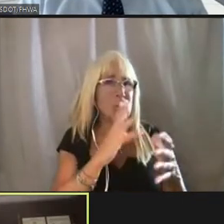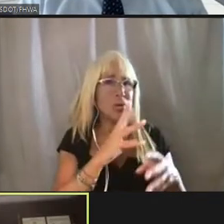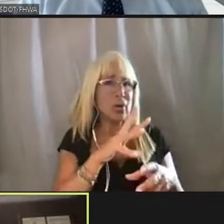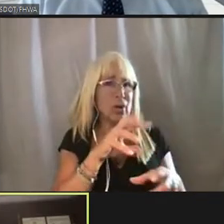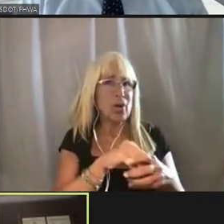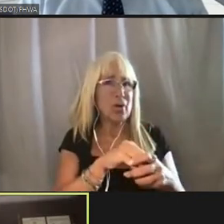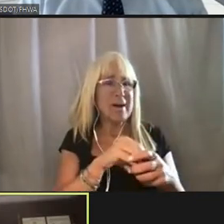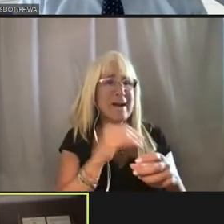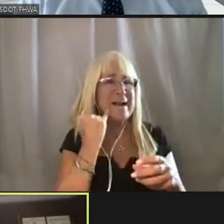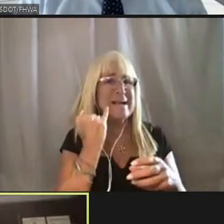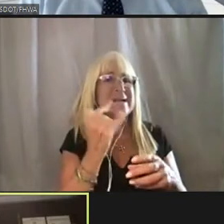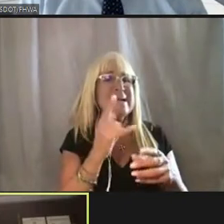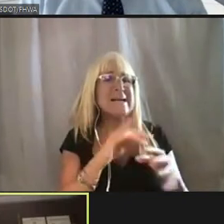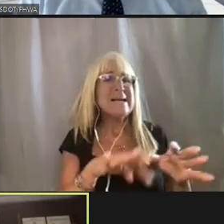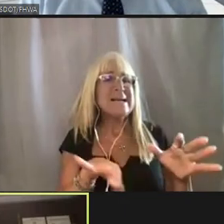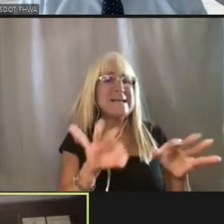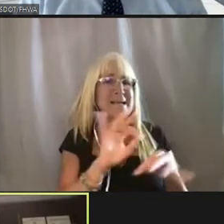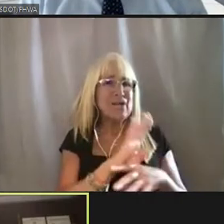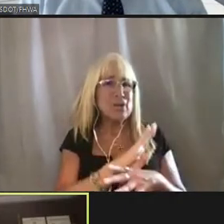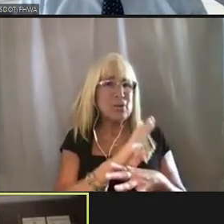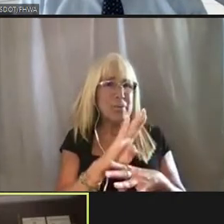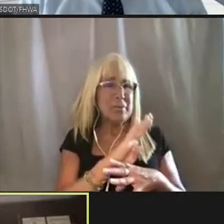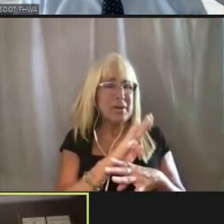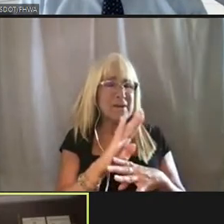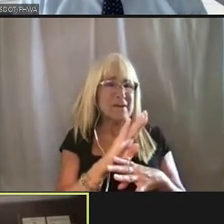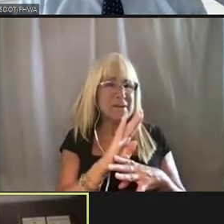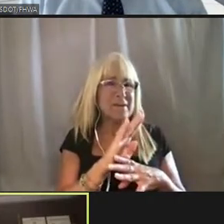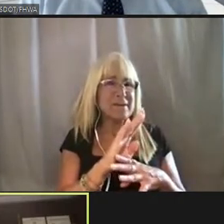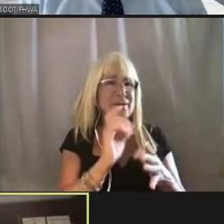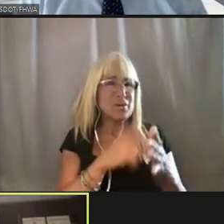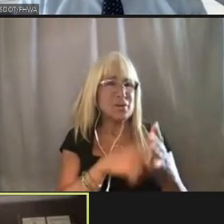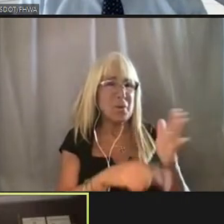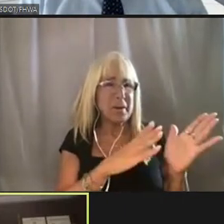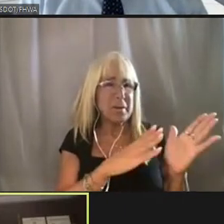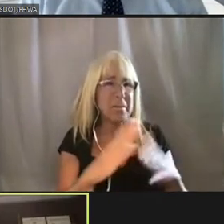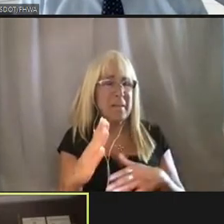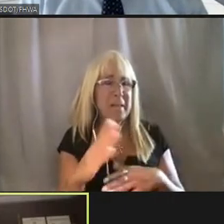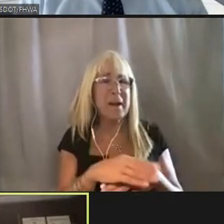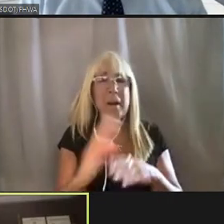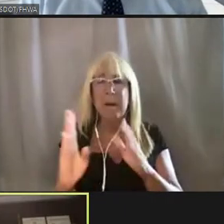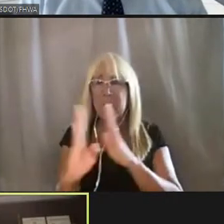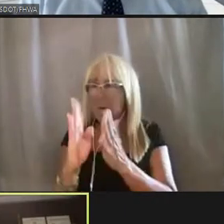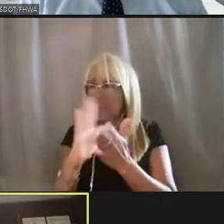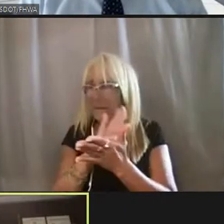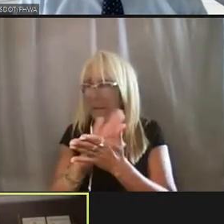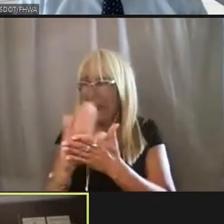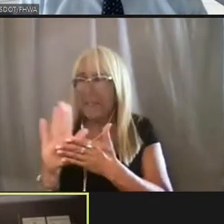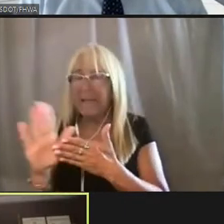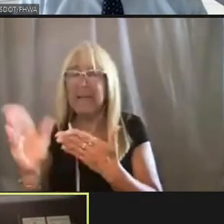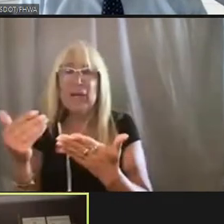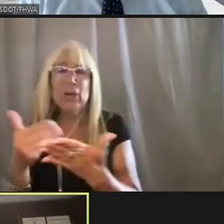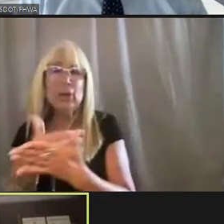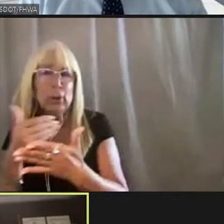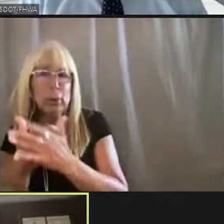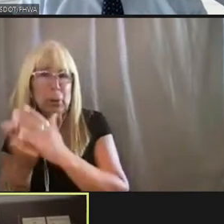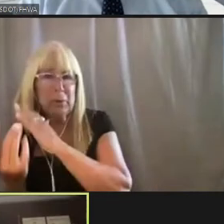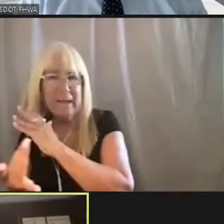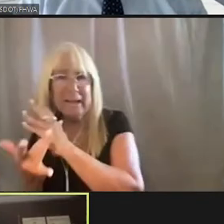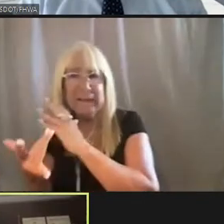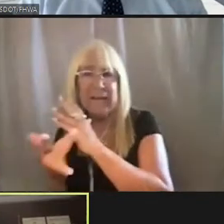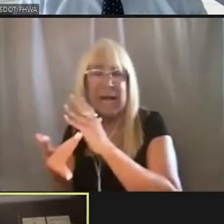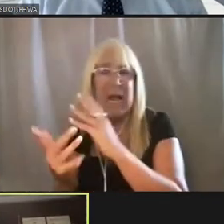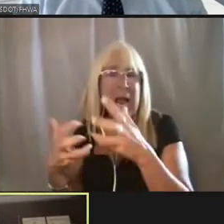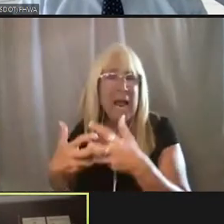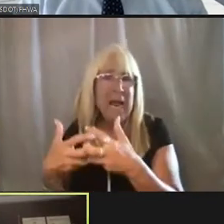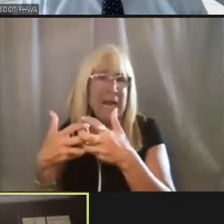the Central Business District's tolling plan a bus is environmentally clean due to the new uh technology and engine